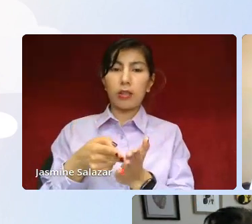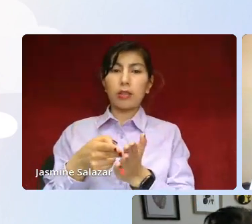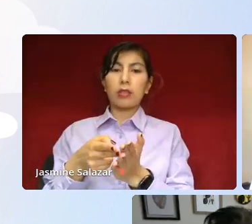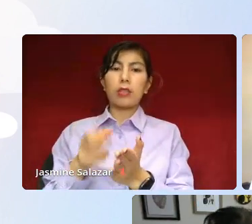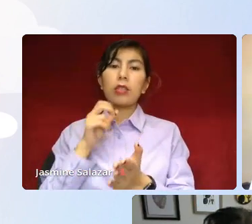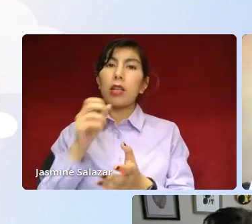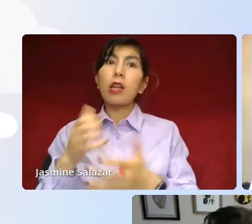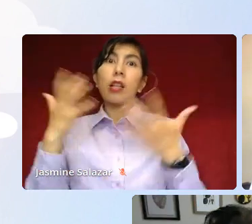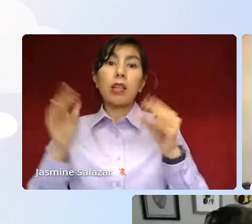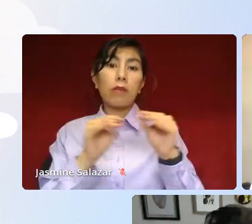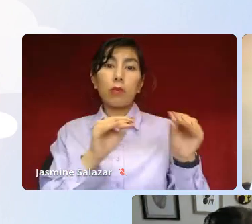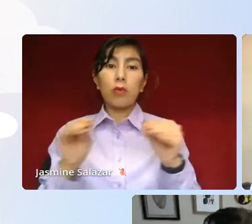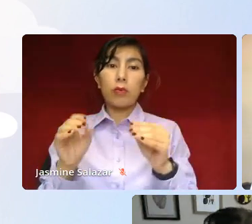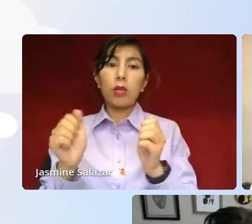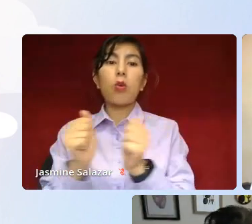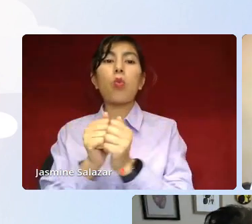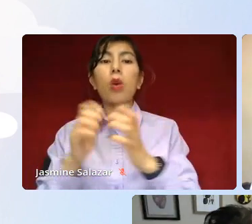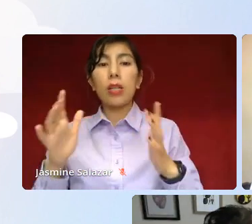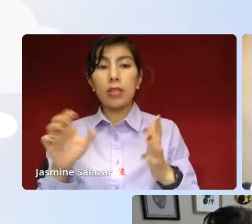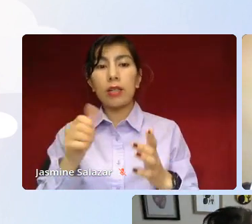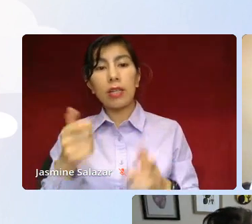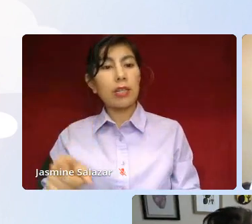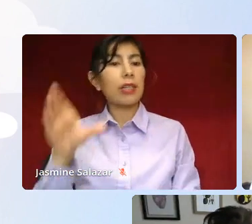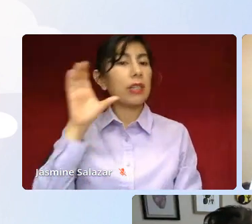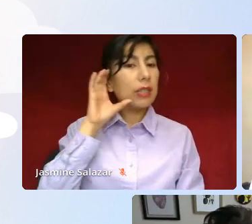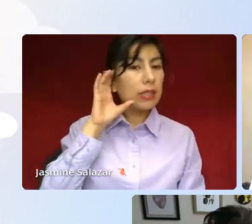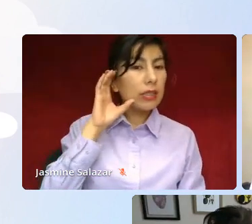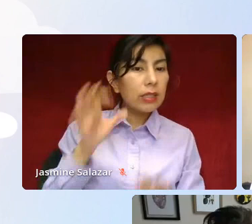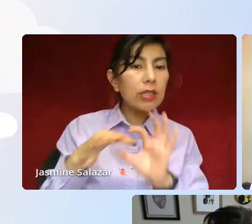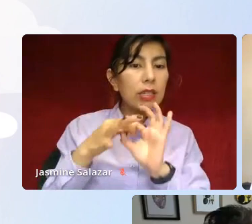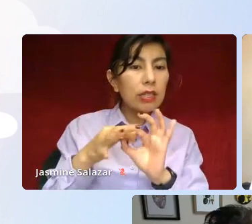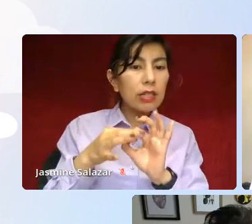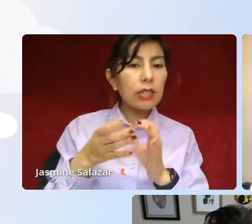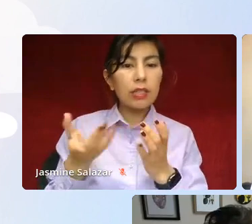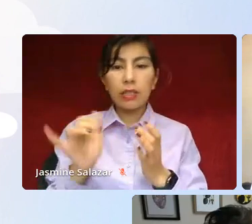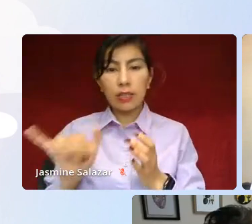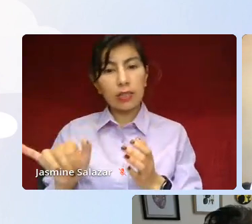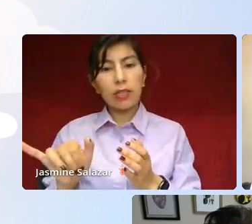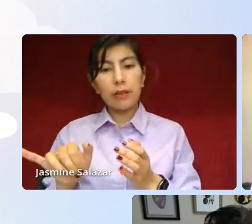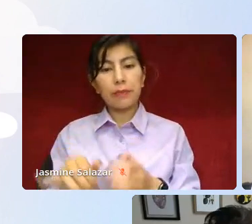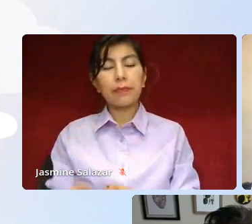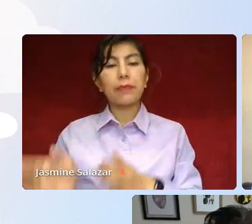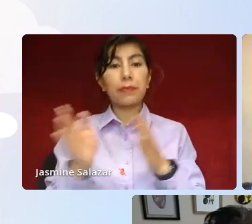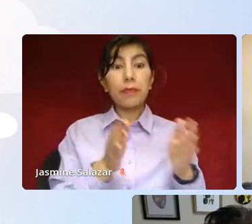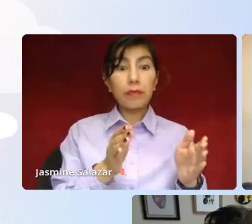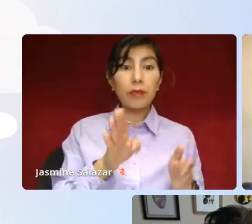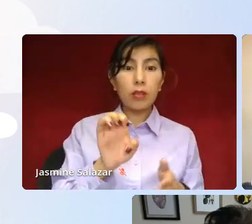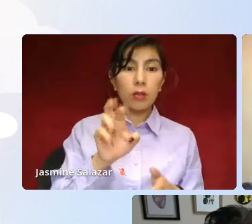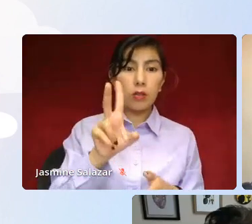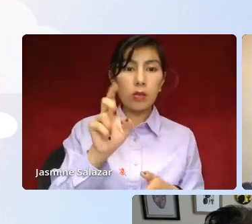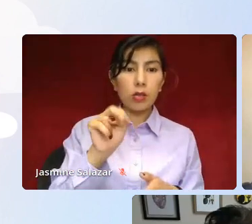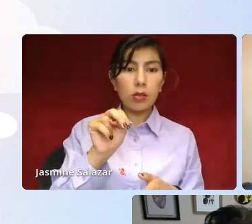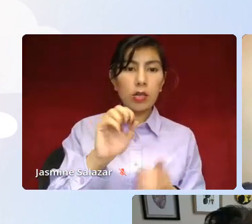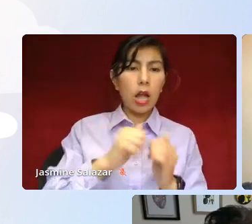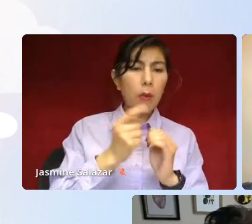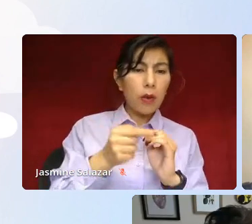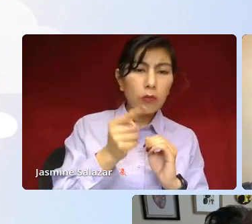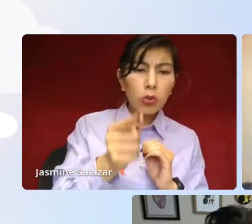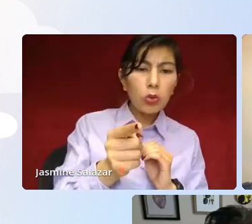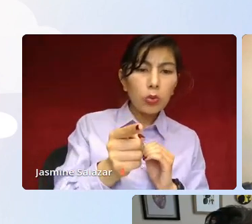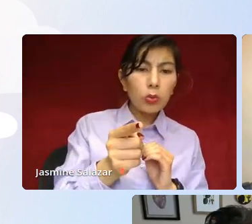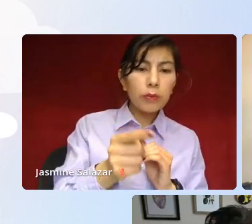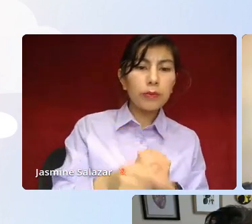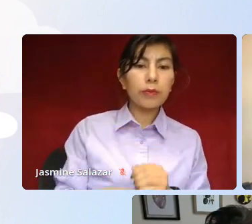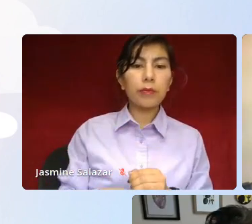lot of movement without sort of listening, connecting, things like that. So Brandon, how about for you? Absolutely.